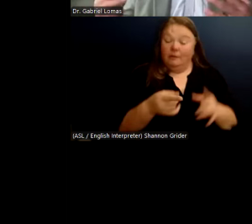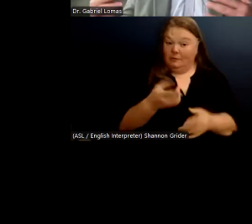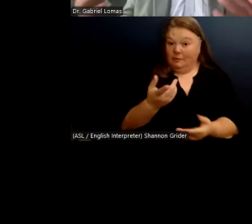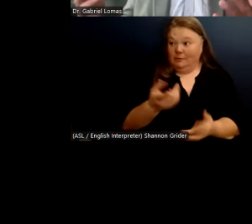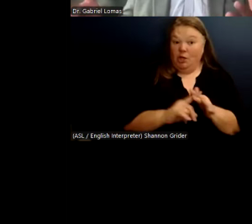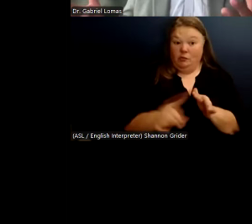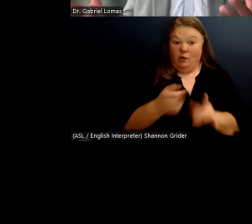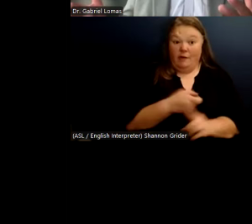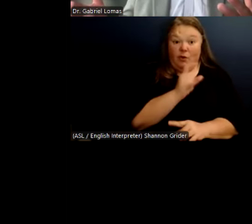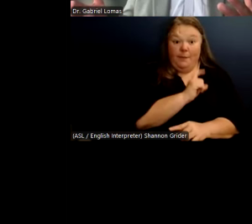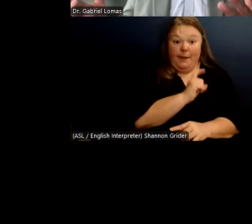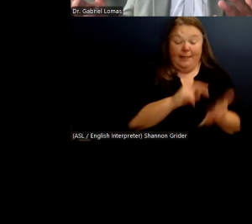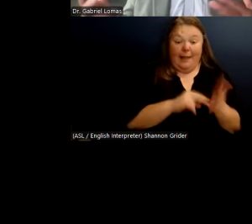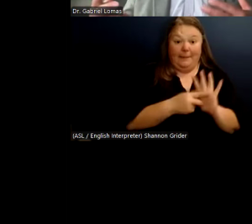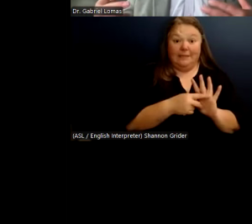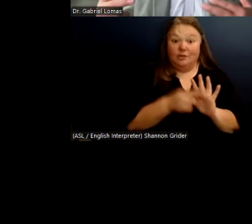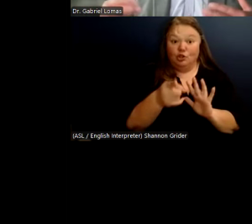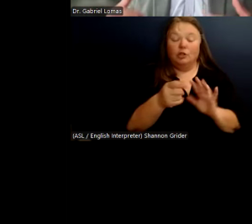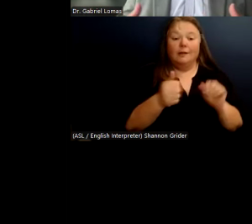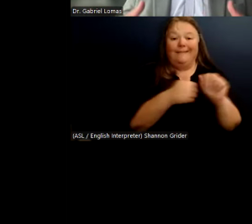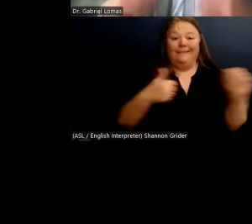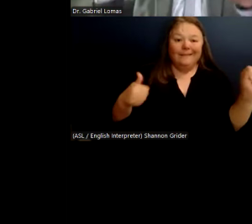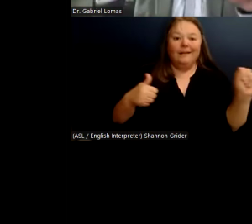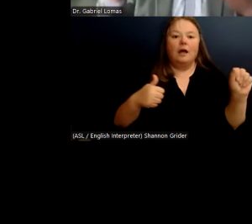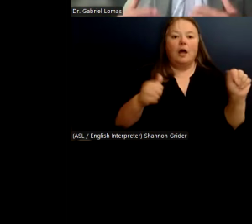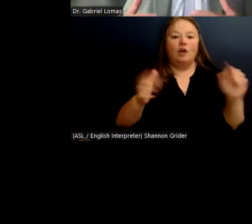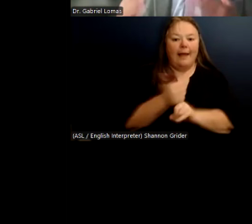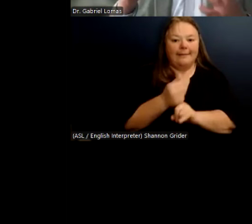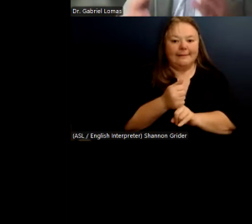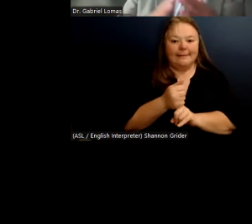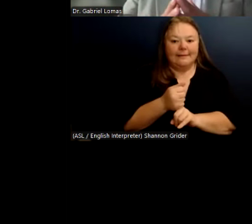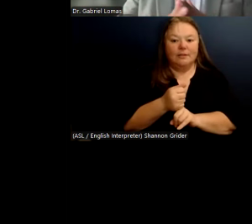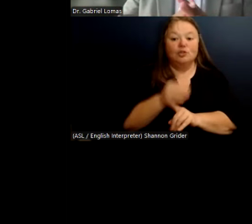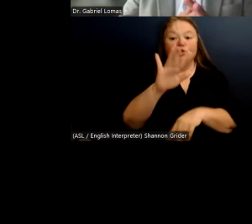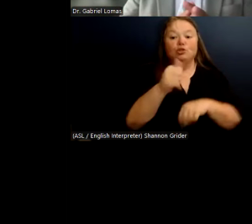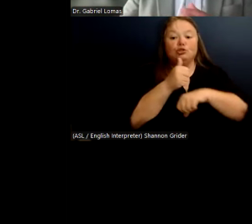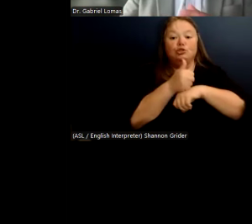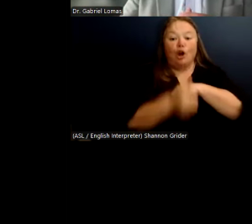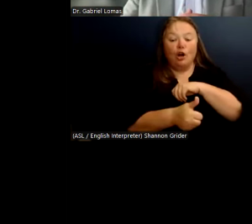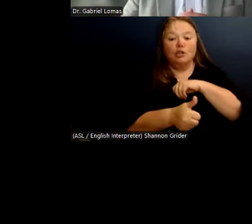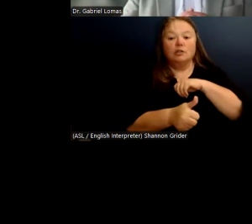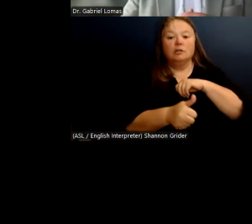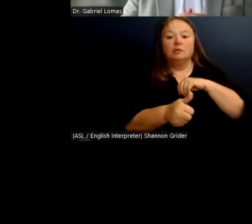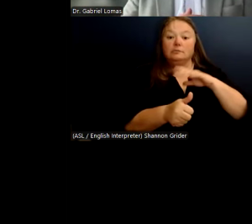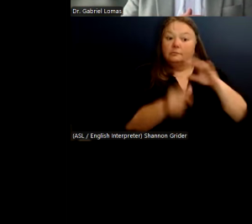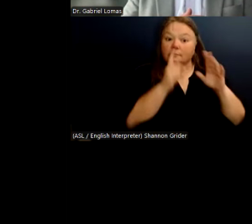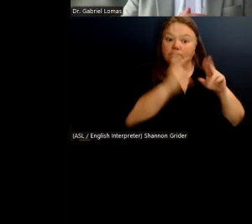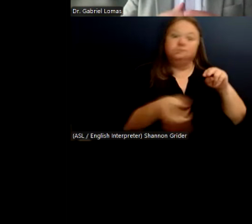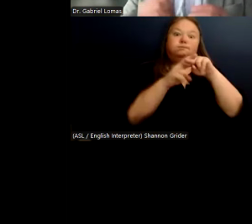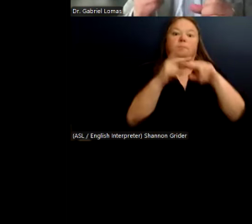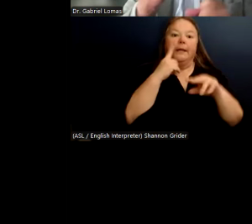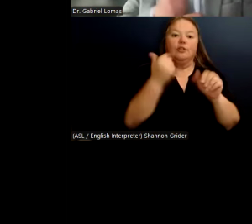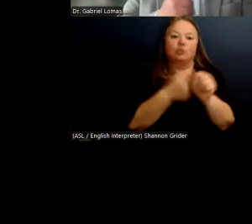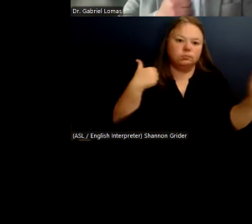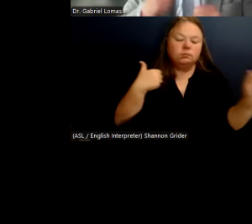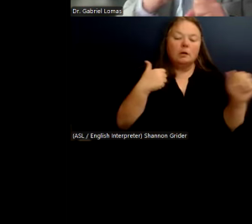that as evading arrest. And so your charges get increased when you're evading arrest,